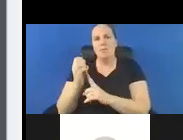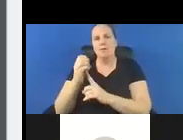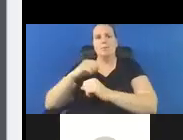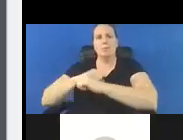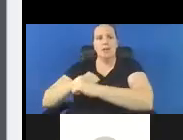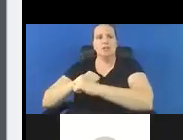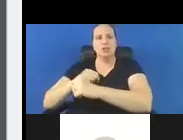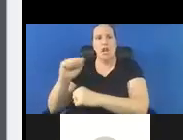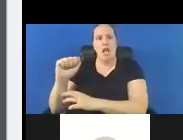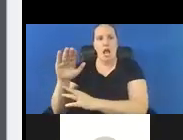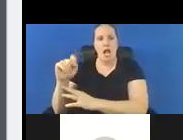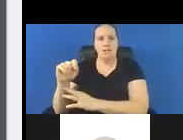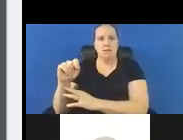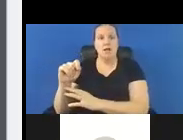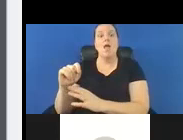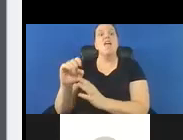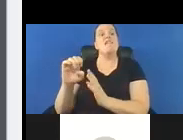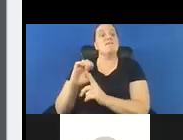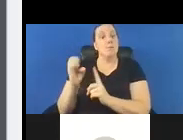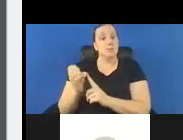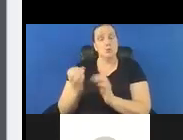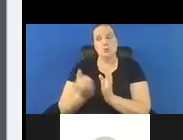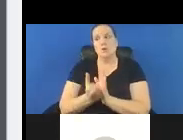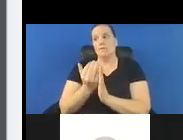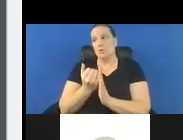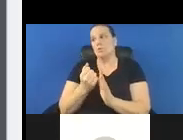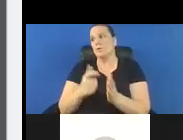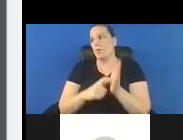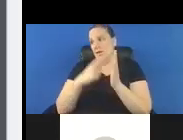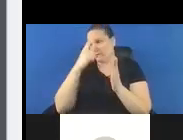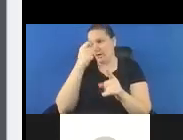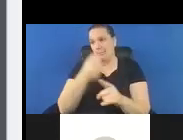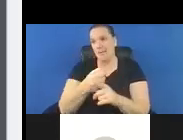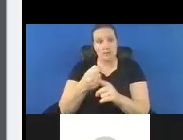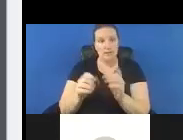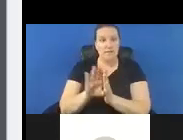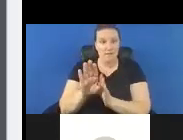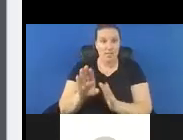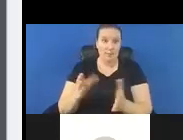the environmental review required for impacts that development might have.